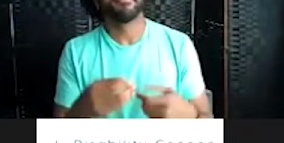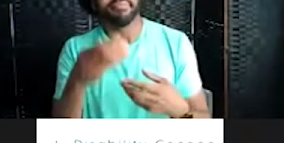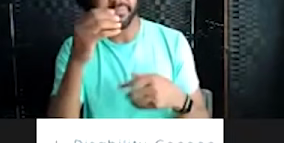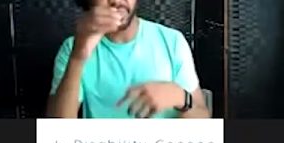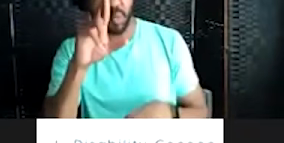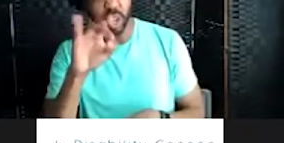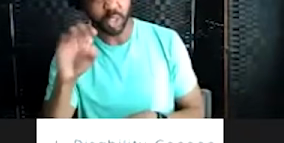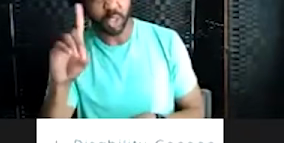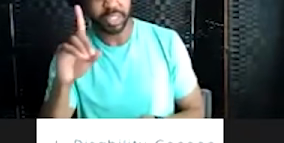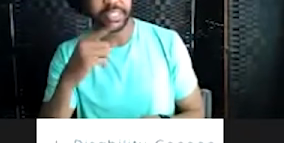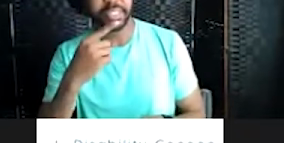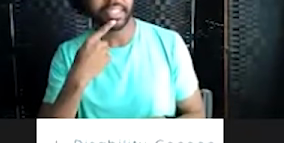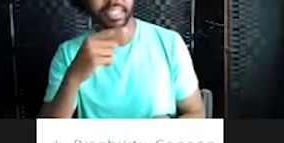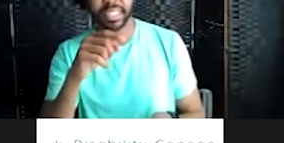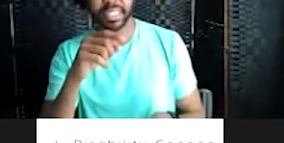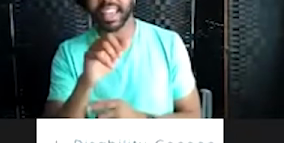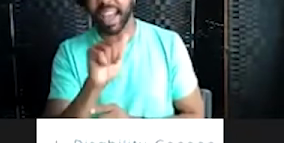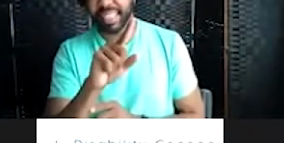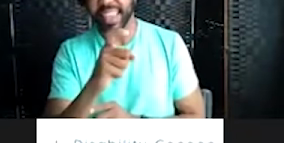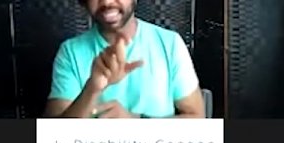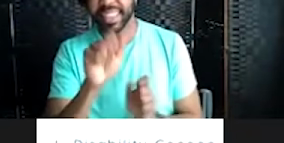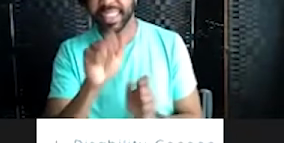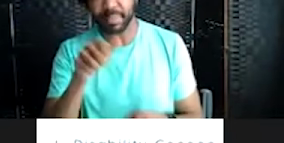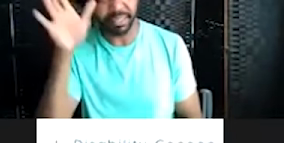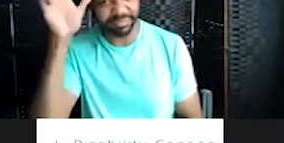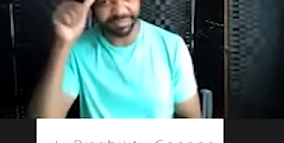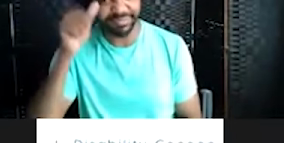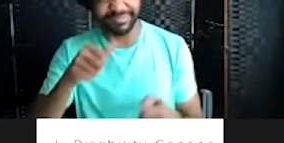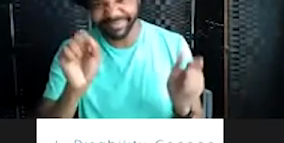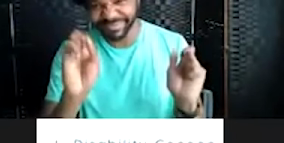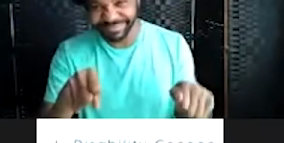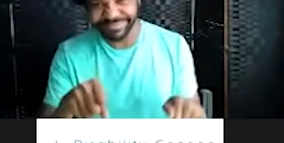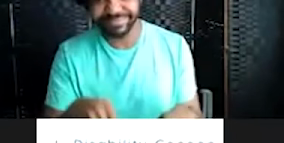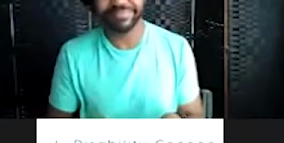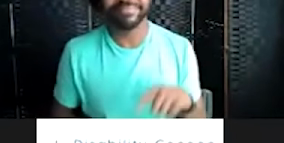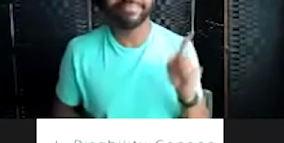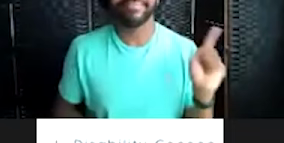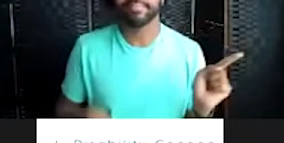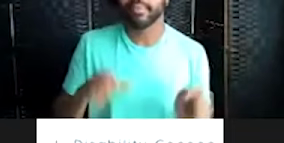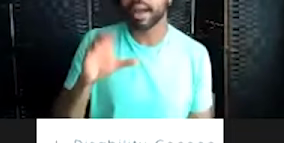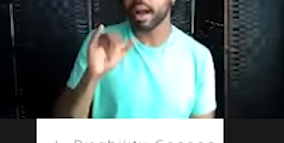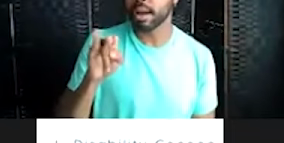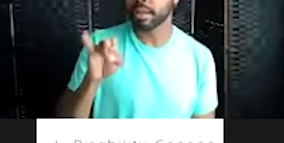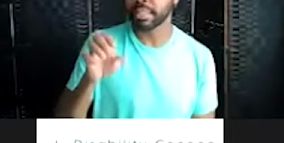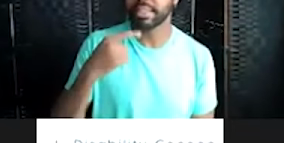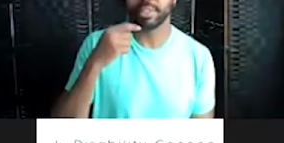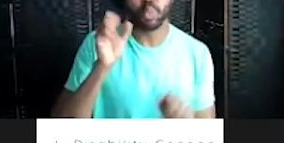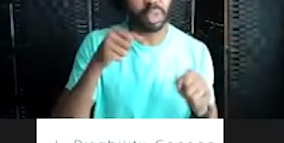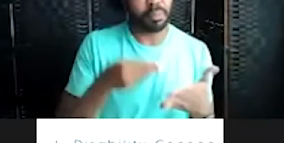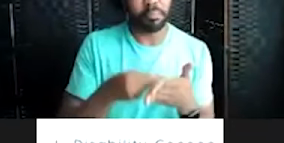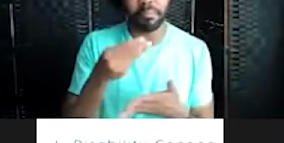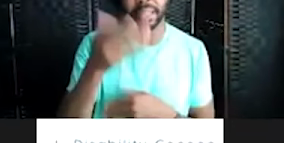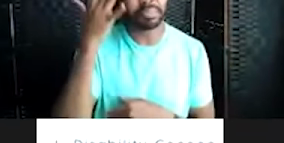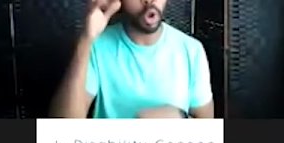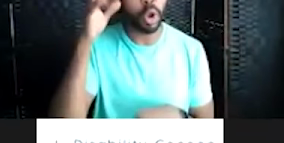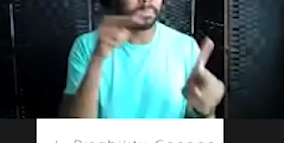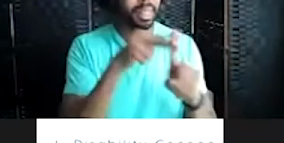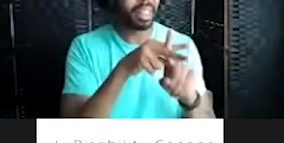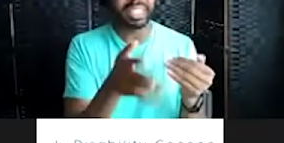Now, these smart plugs, I forgot to mention, you can pick those up just about anywhere, but we found them at Best Buy and Amazon, and they run about $18